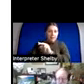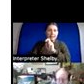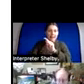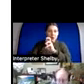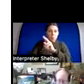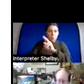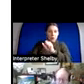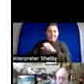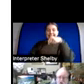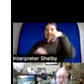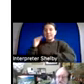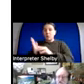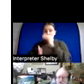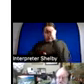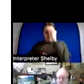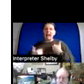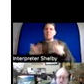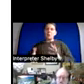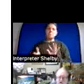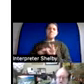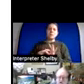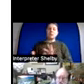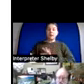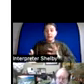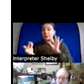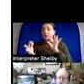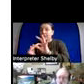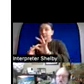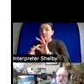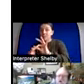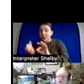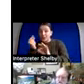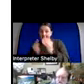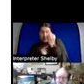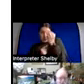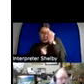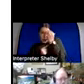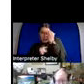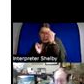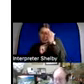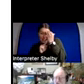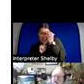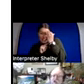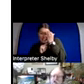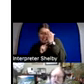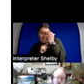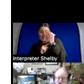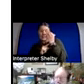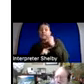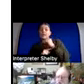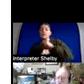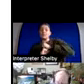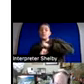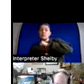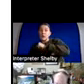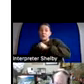um knowledge is the organization of connections in